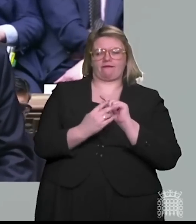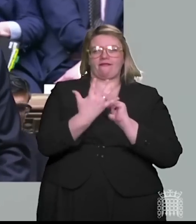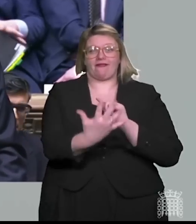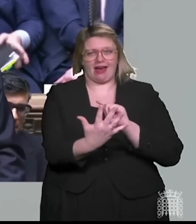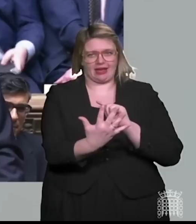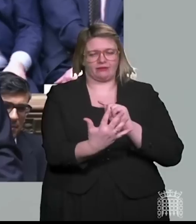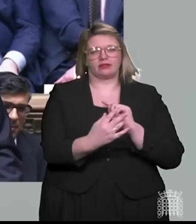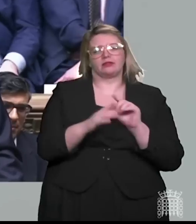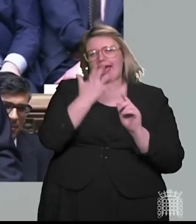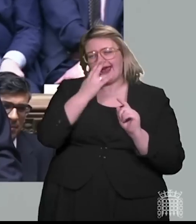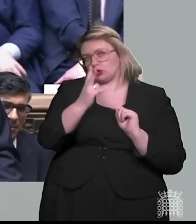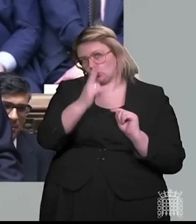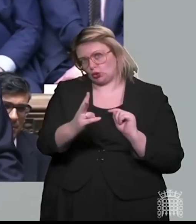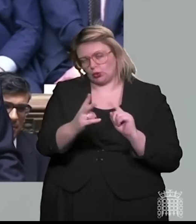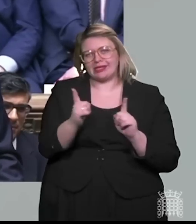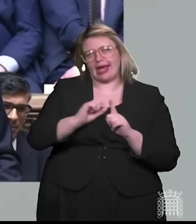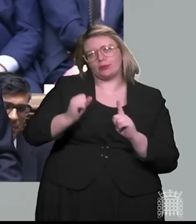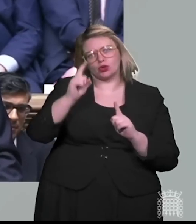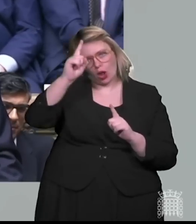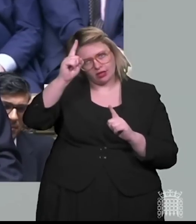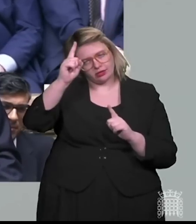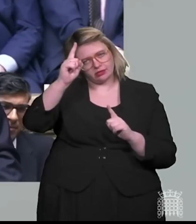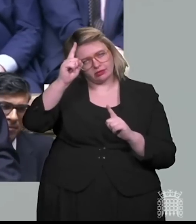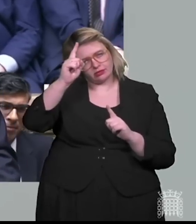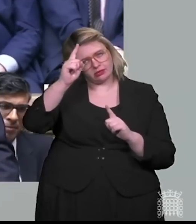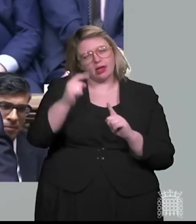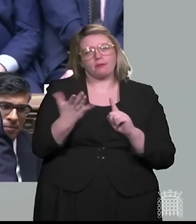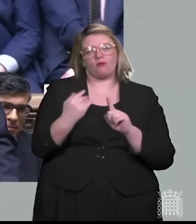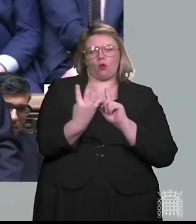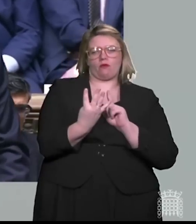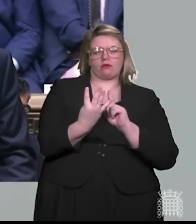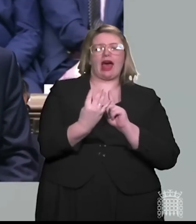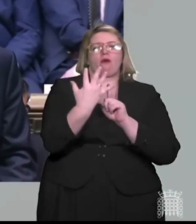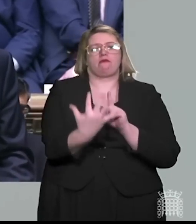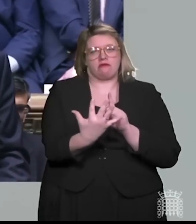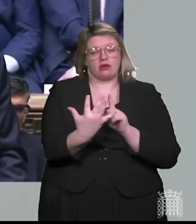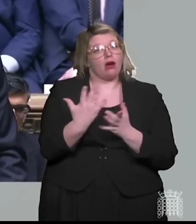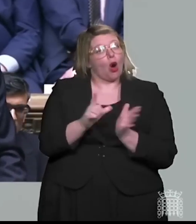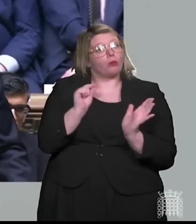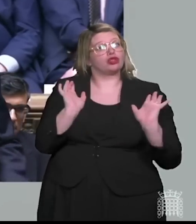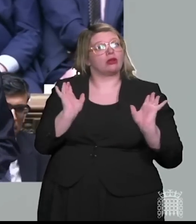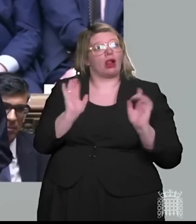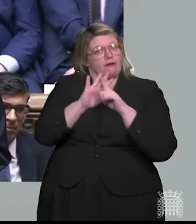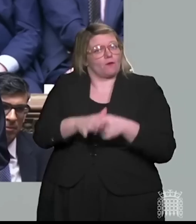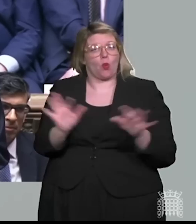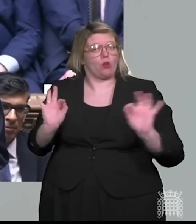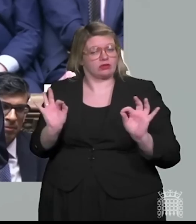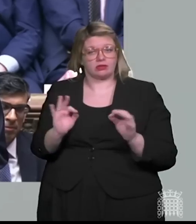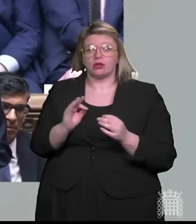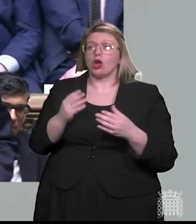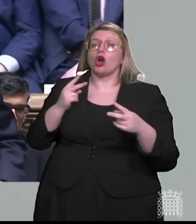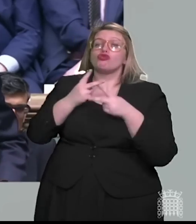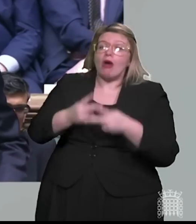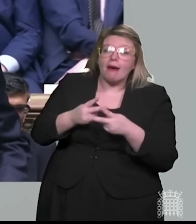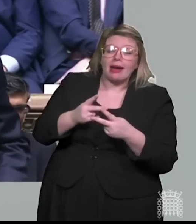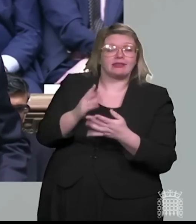2-year-olds in England, as happens in Scotland, although the new ratios will remain optional with no obligation on either childminders